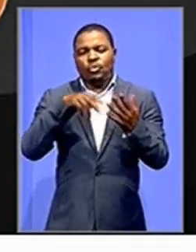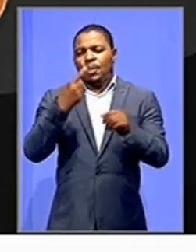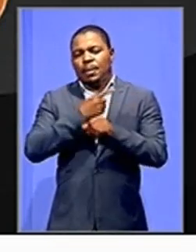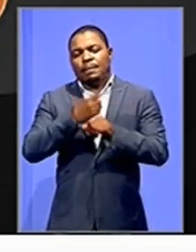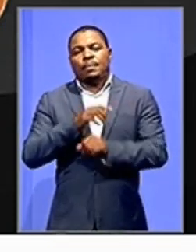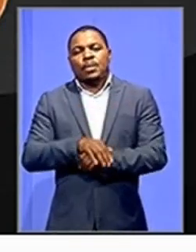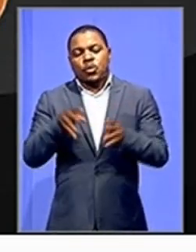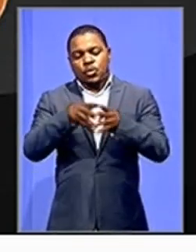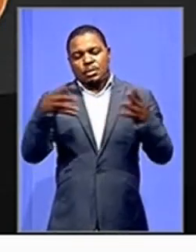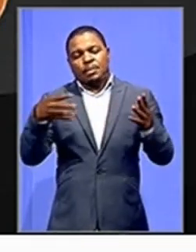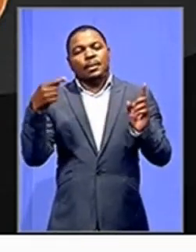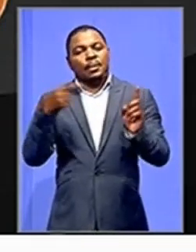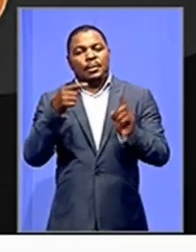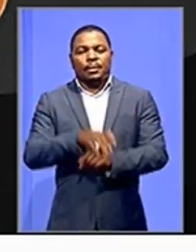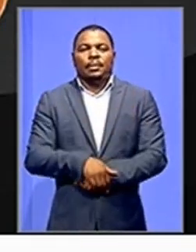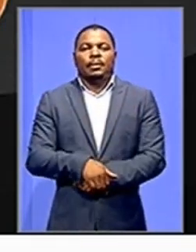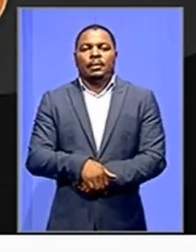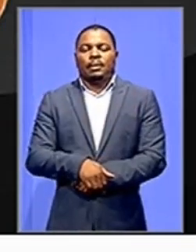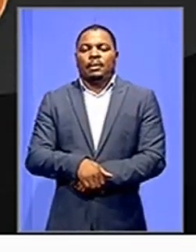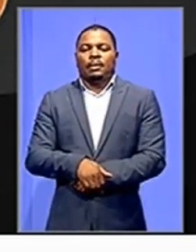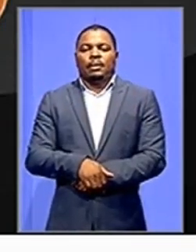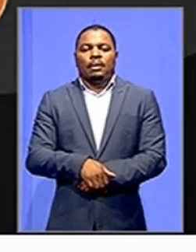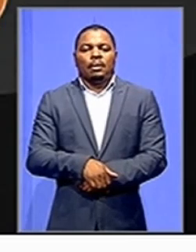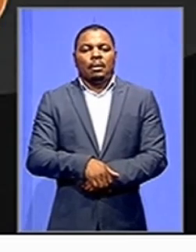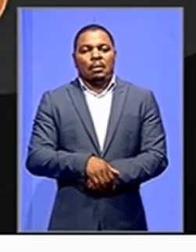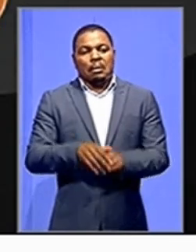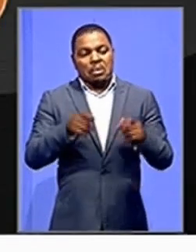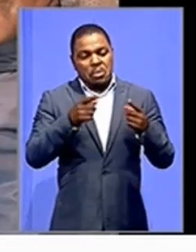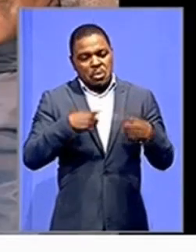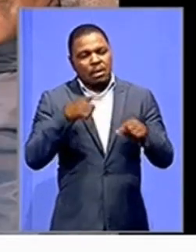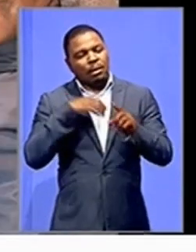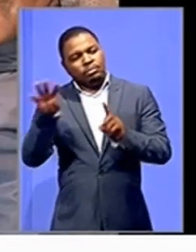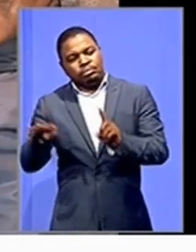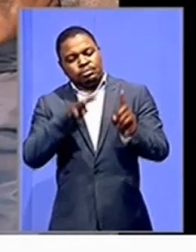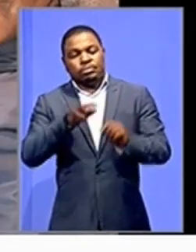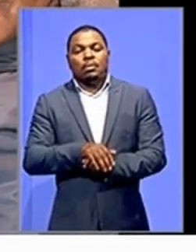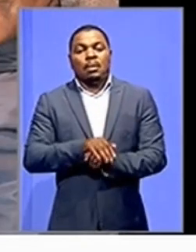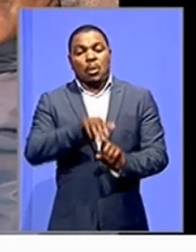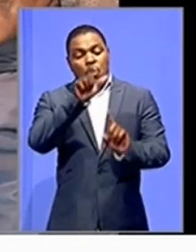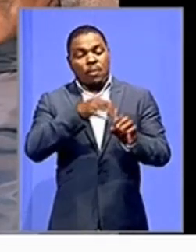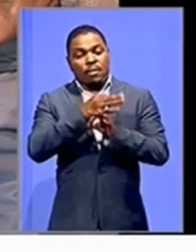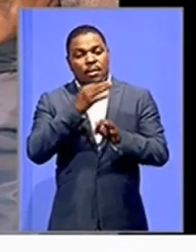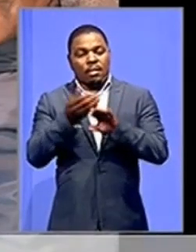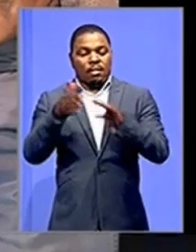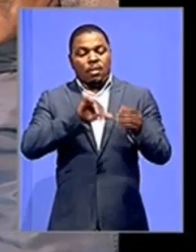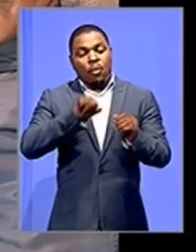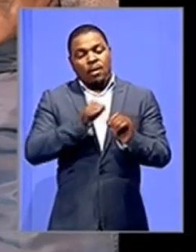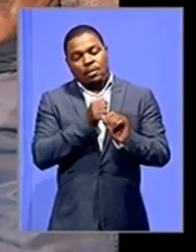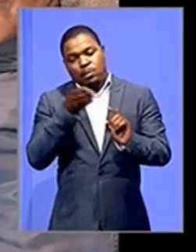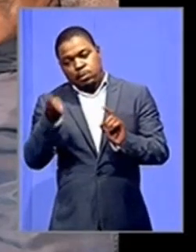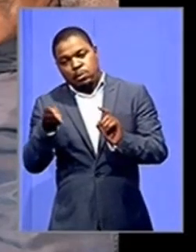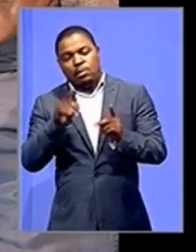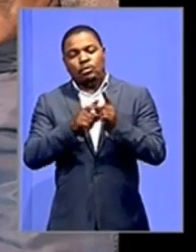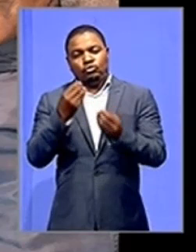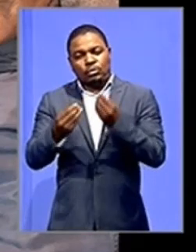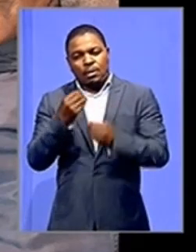reading newspapers and journalism, and I always looked up to him. Ntate Dirara Mokoena o sia molekane